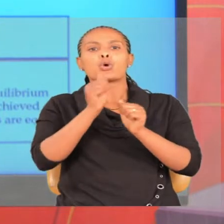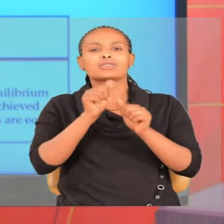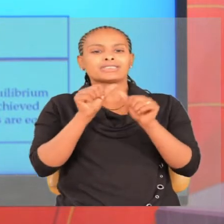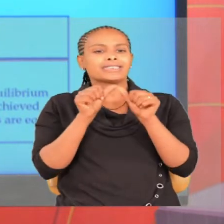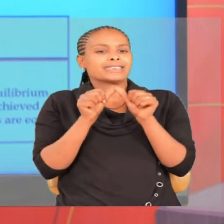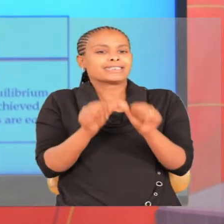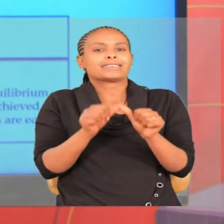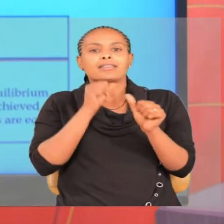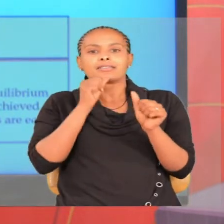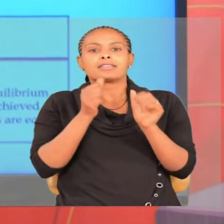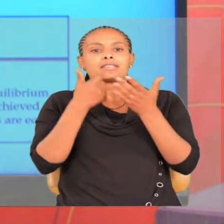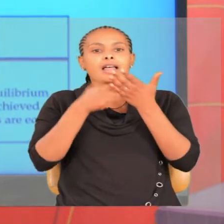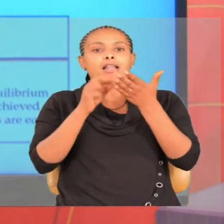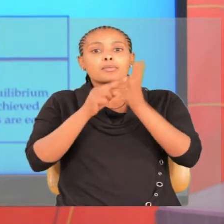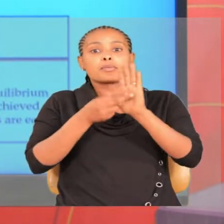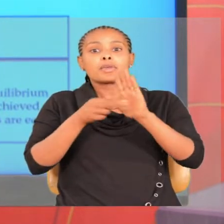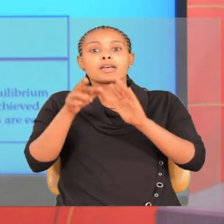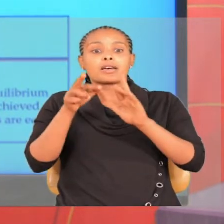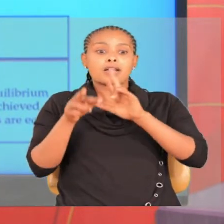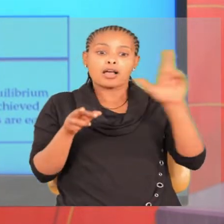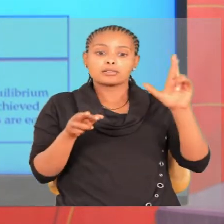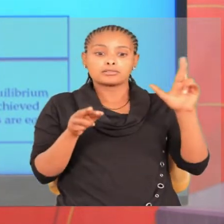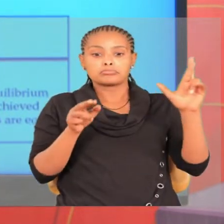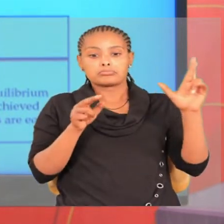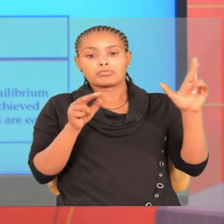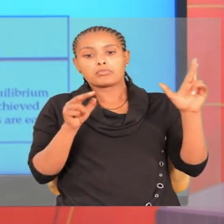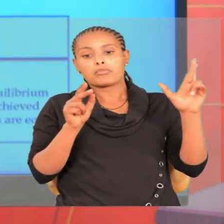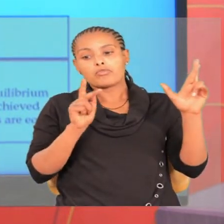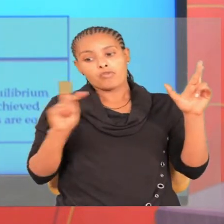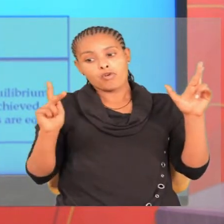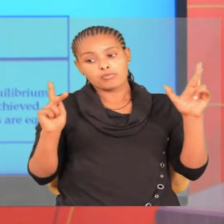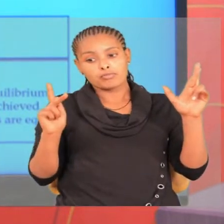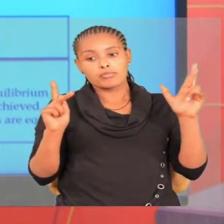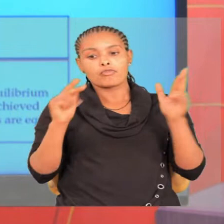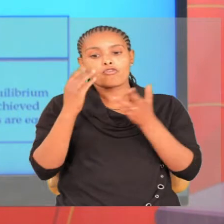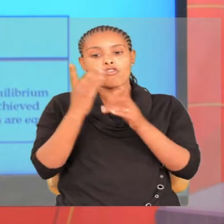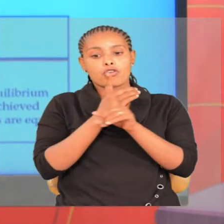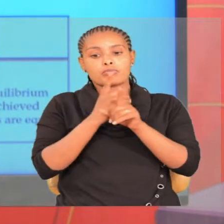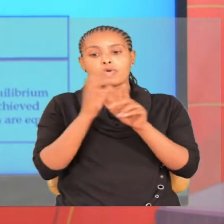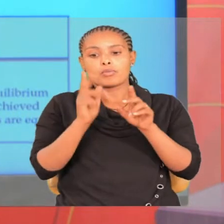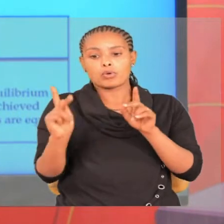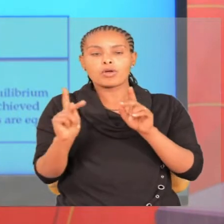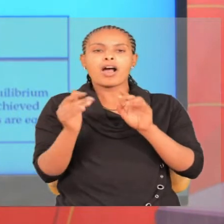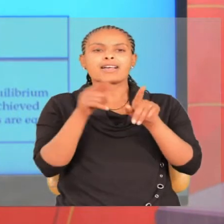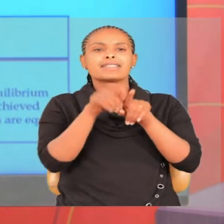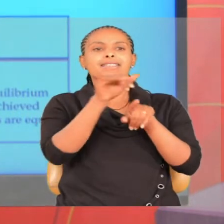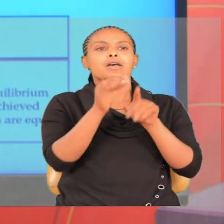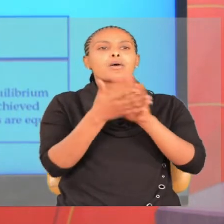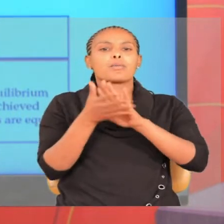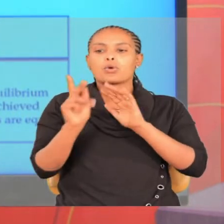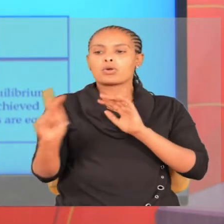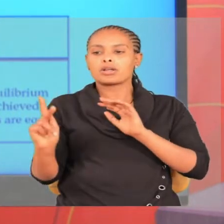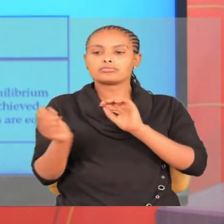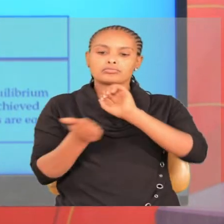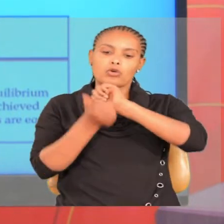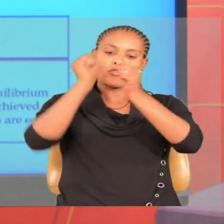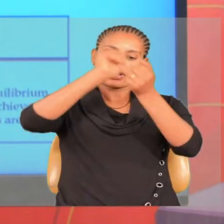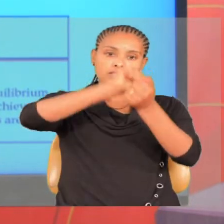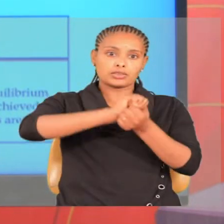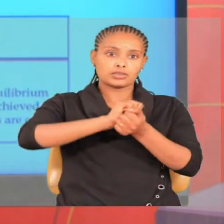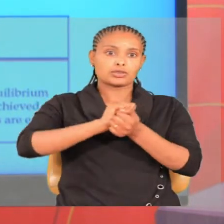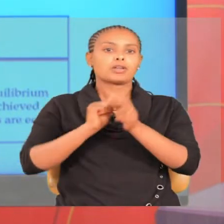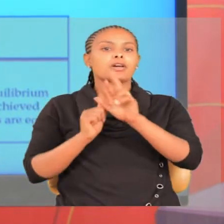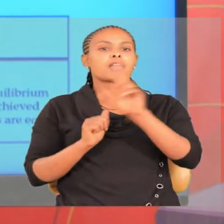static. That means reactants react, form a product. At the same rate, products are converted